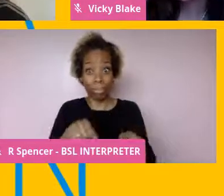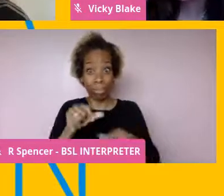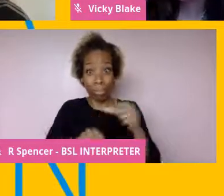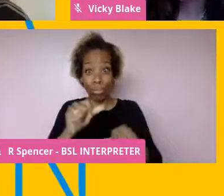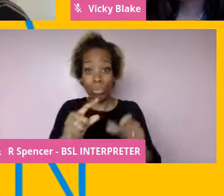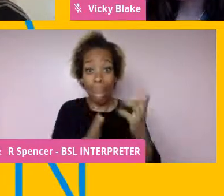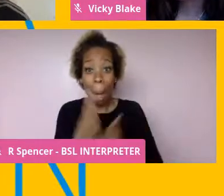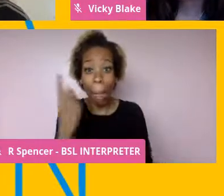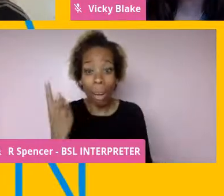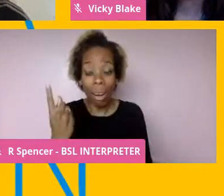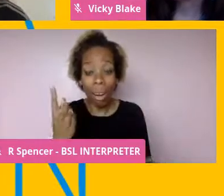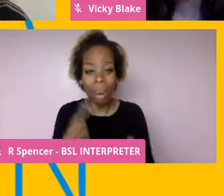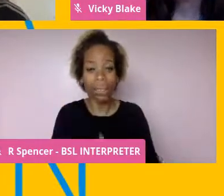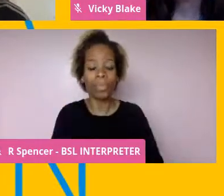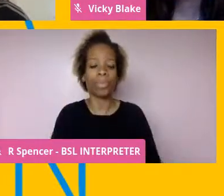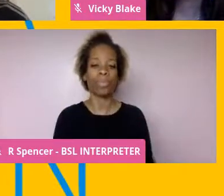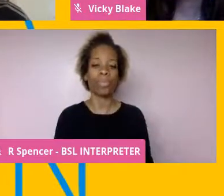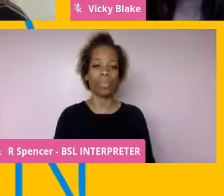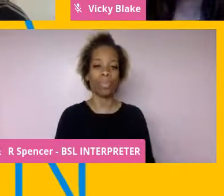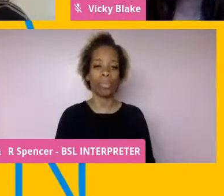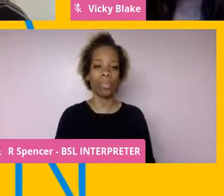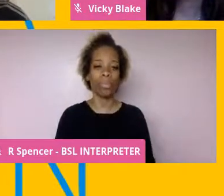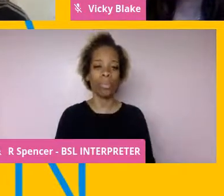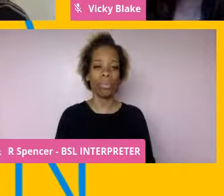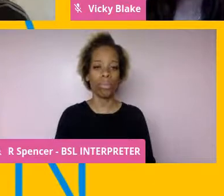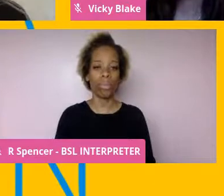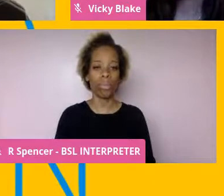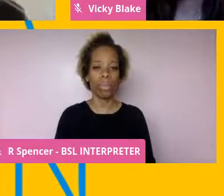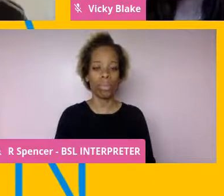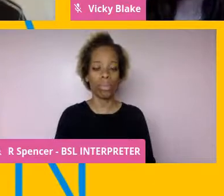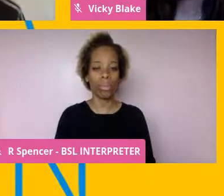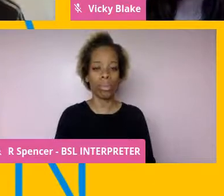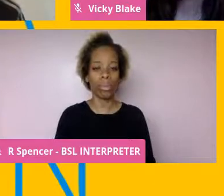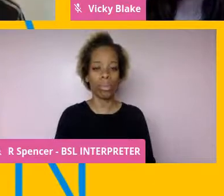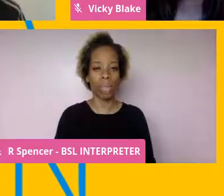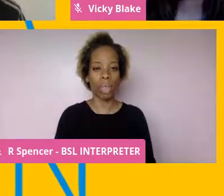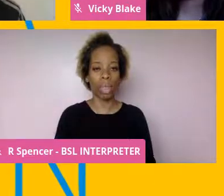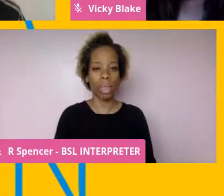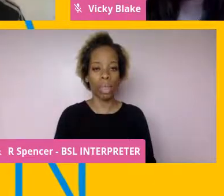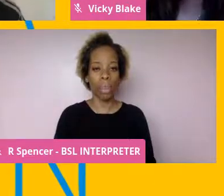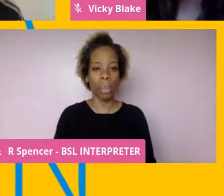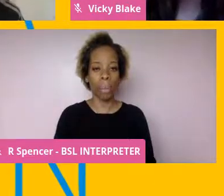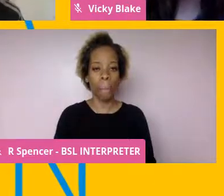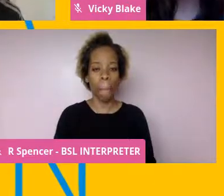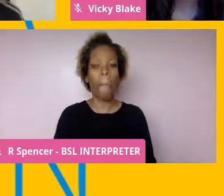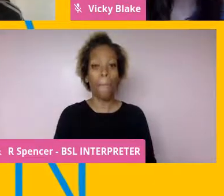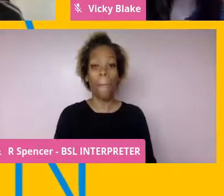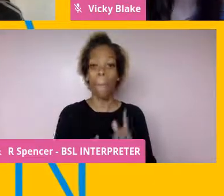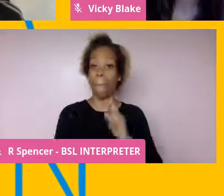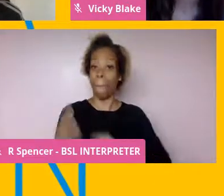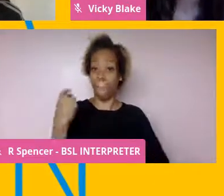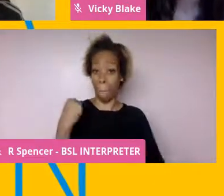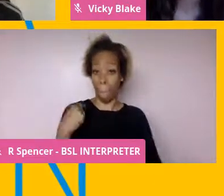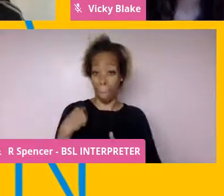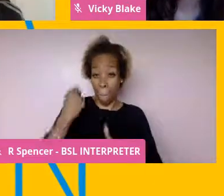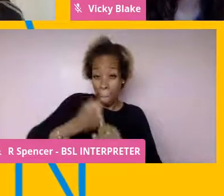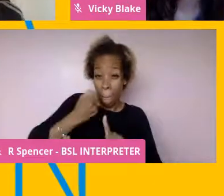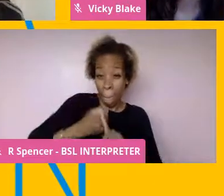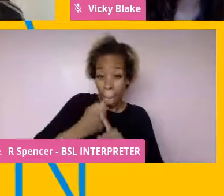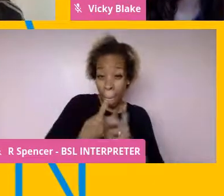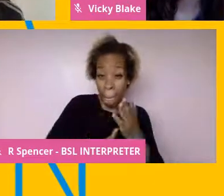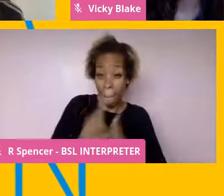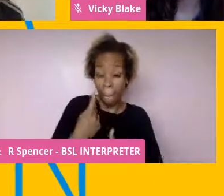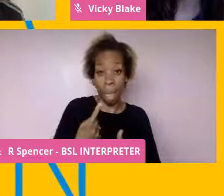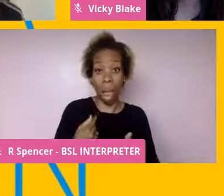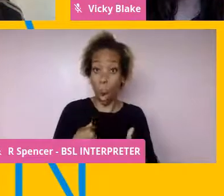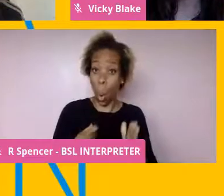the 4 fights, I say that we organised through, actually that was a key moment, because we took it on as a kind of military campaign.